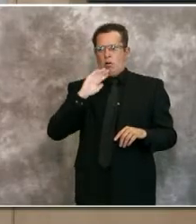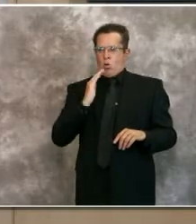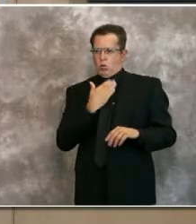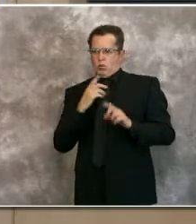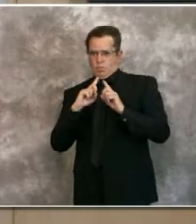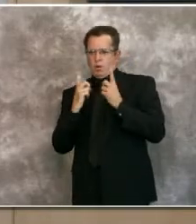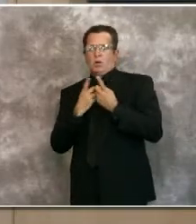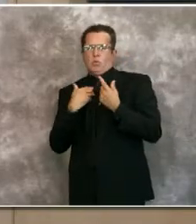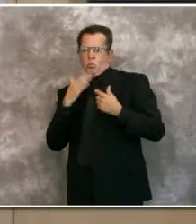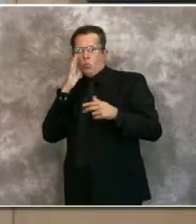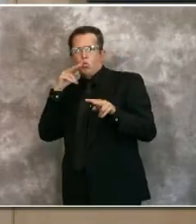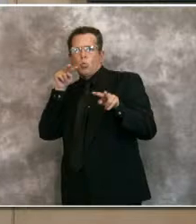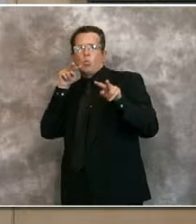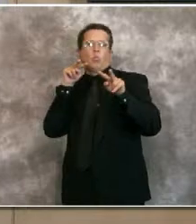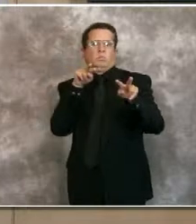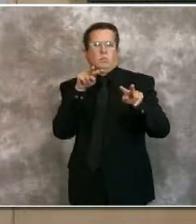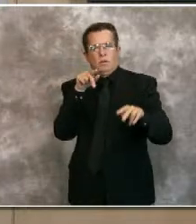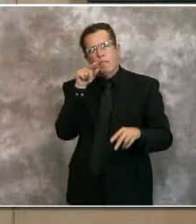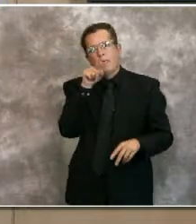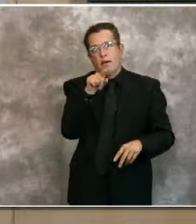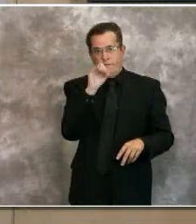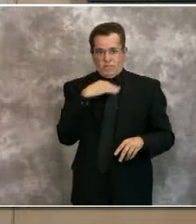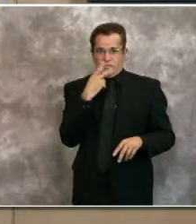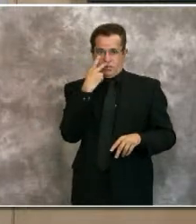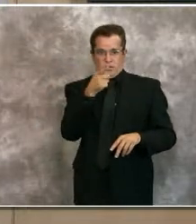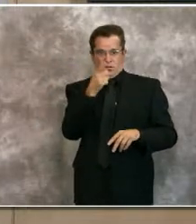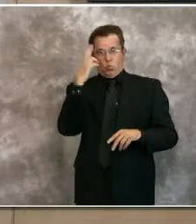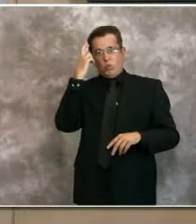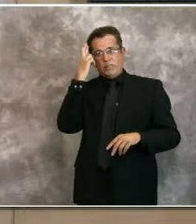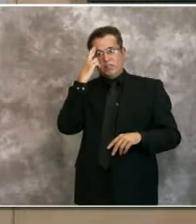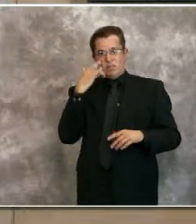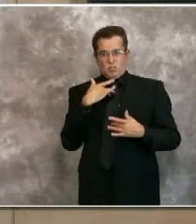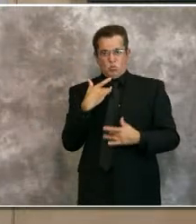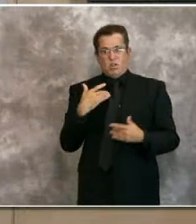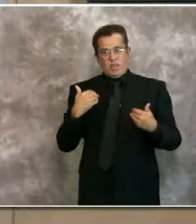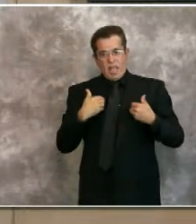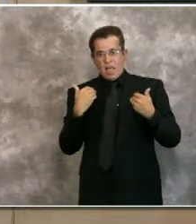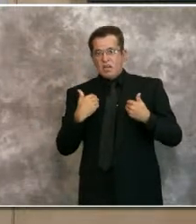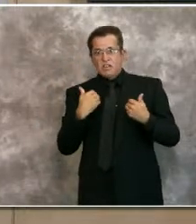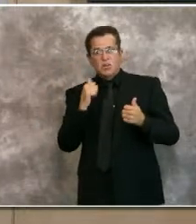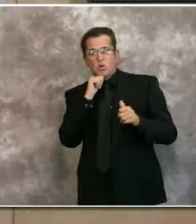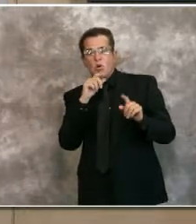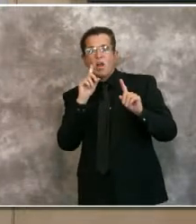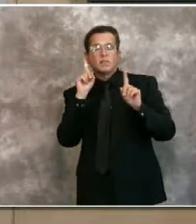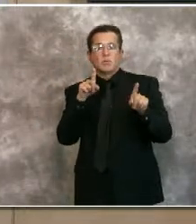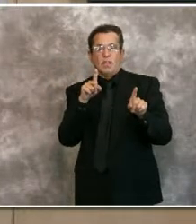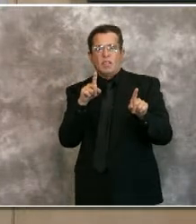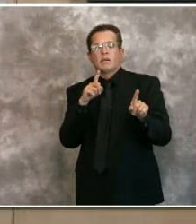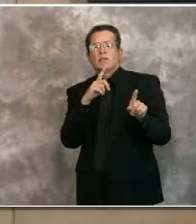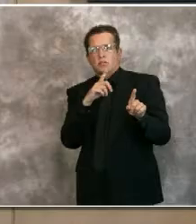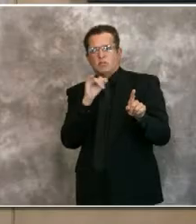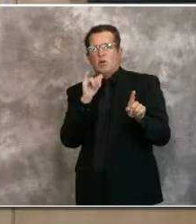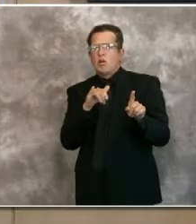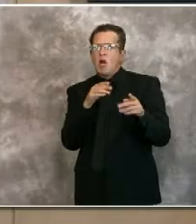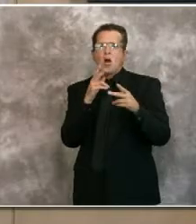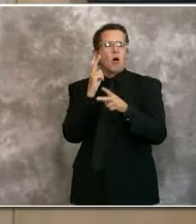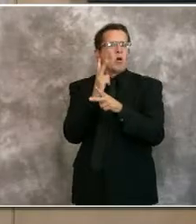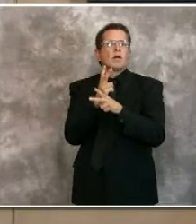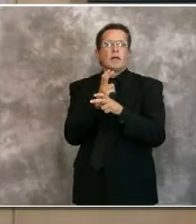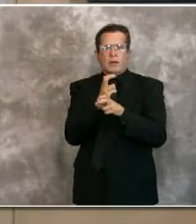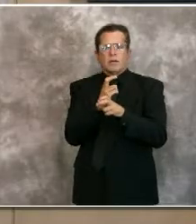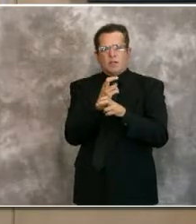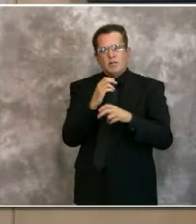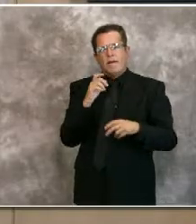are able to come up with a specific trend after analyzing this information, we will certainly communicate that to the public because it's